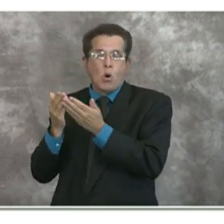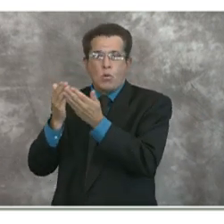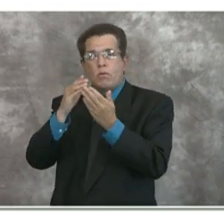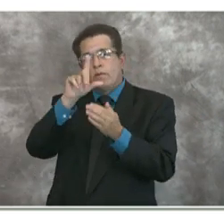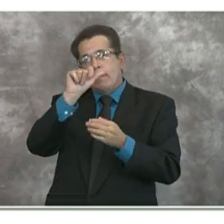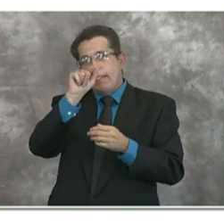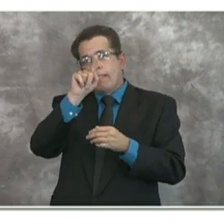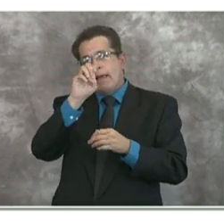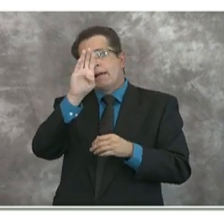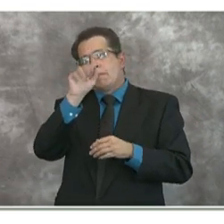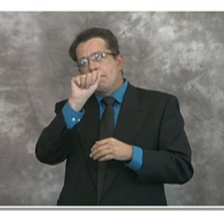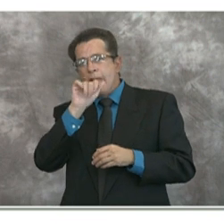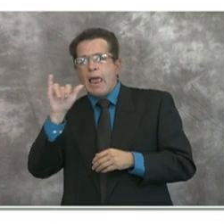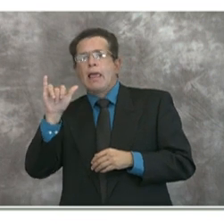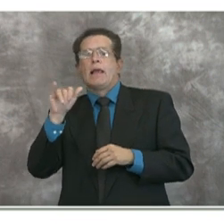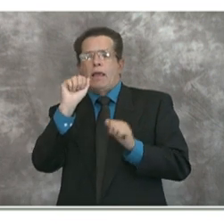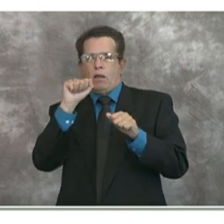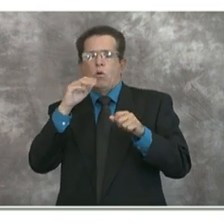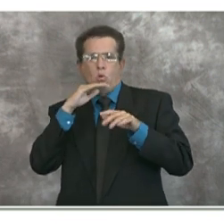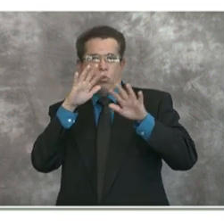bays, and oceans.